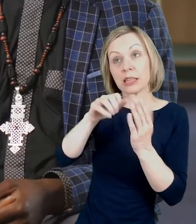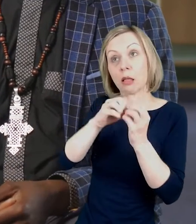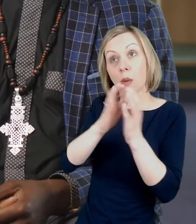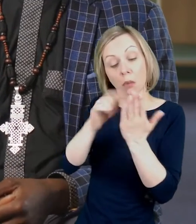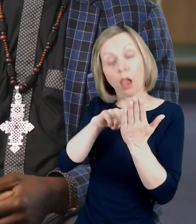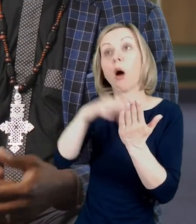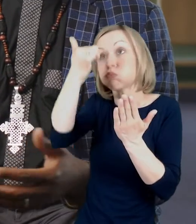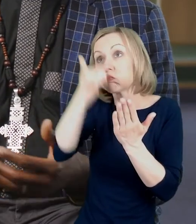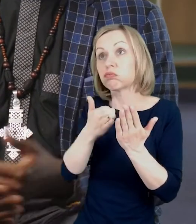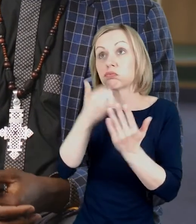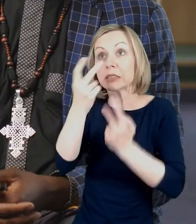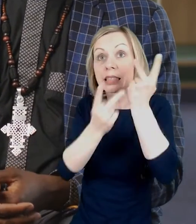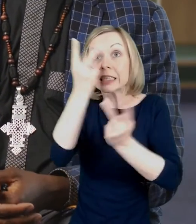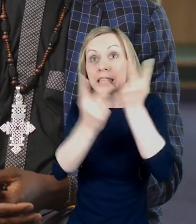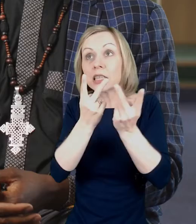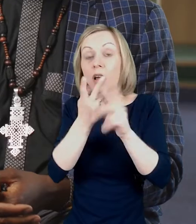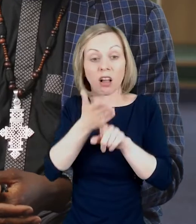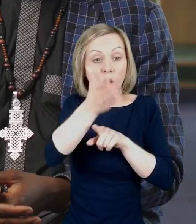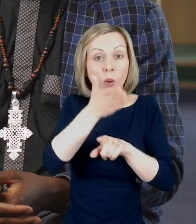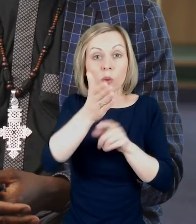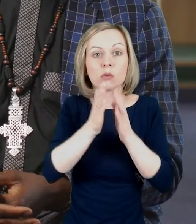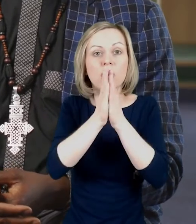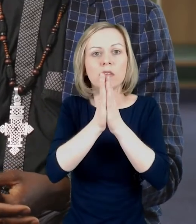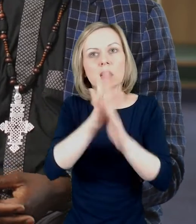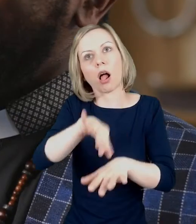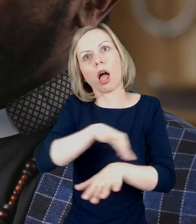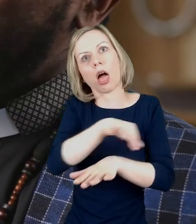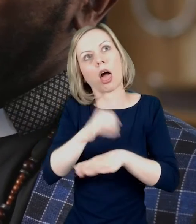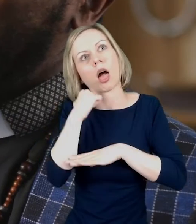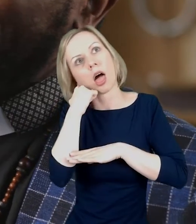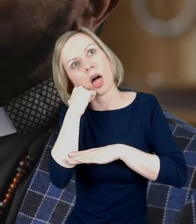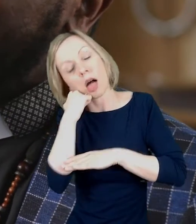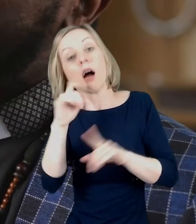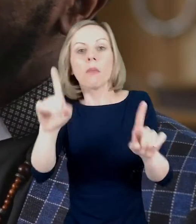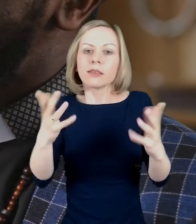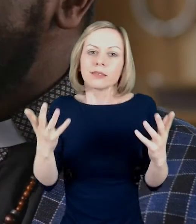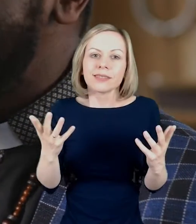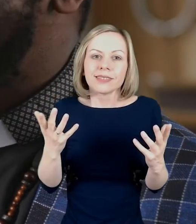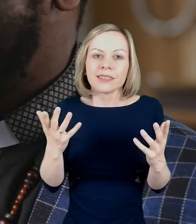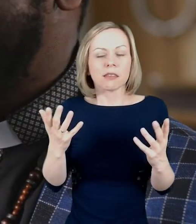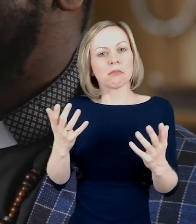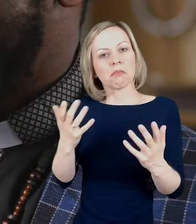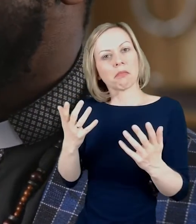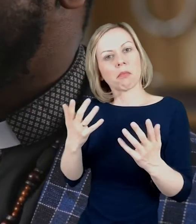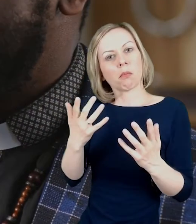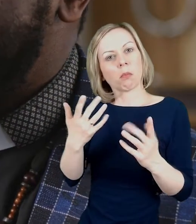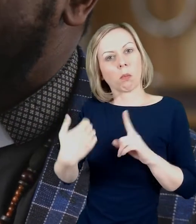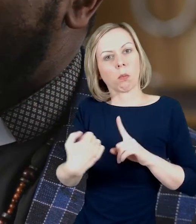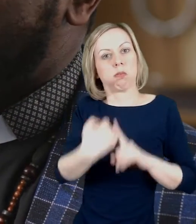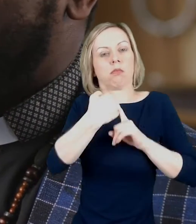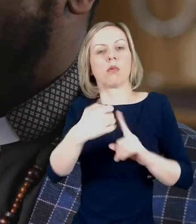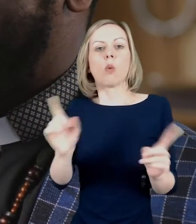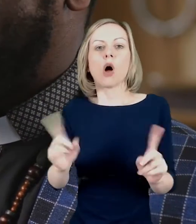hymns, and attending services, sometimes very long ones. But actually, what really made a key difference for